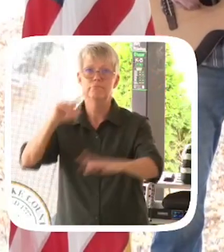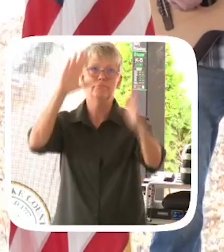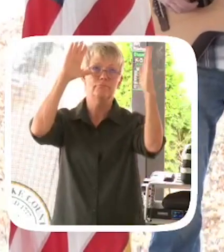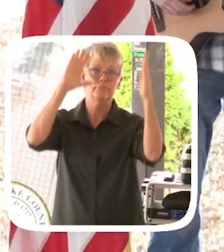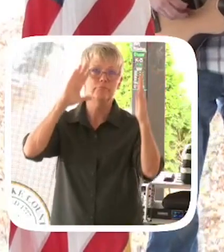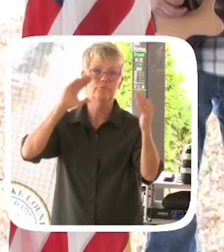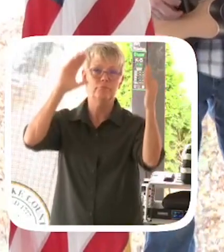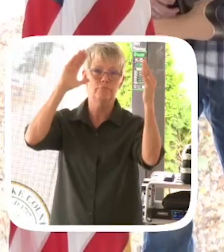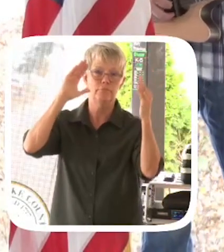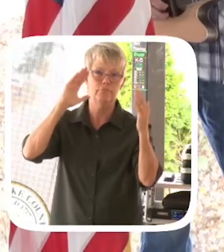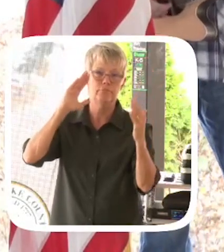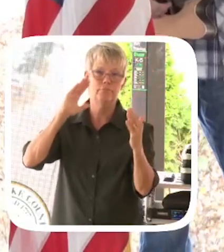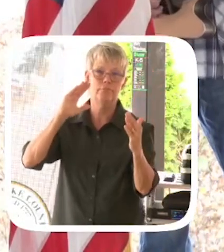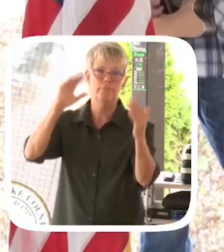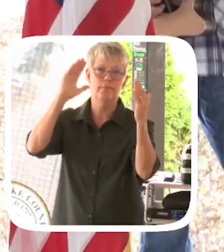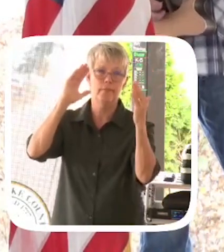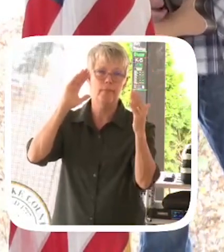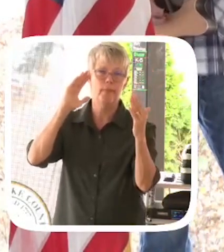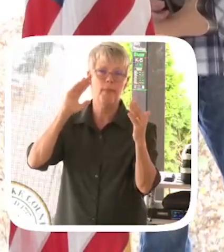hope.